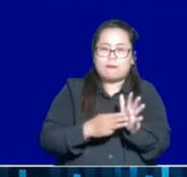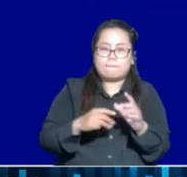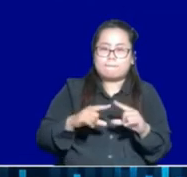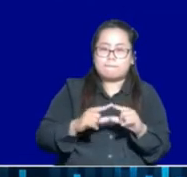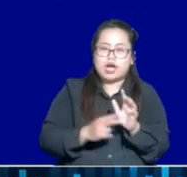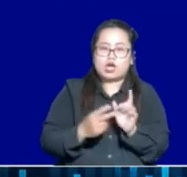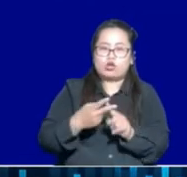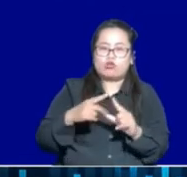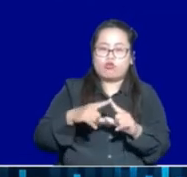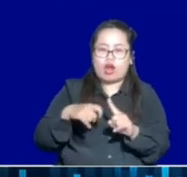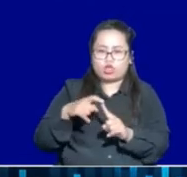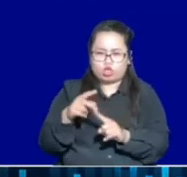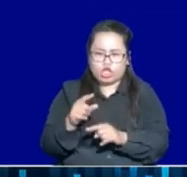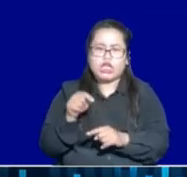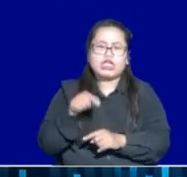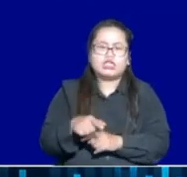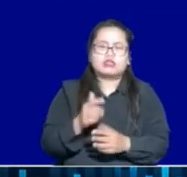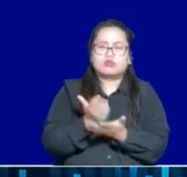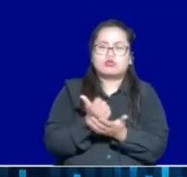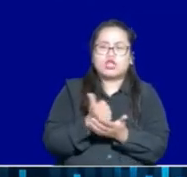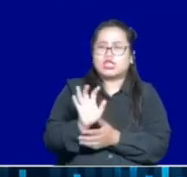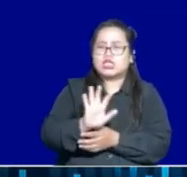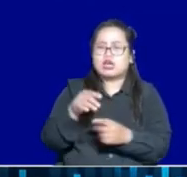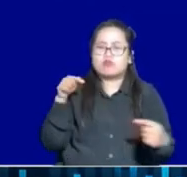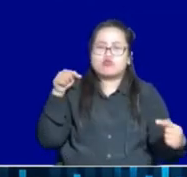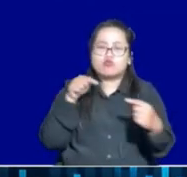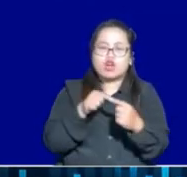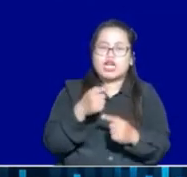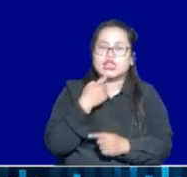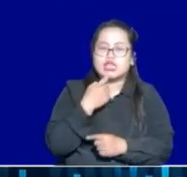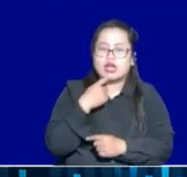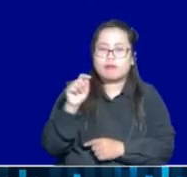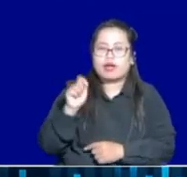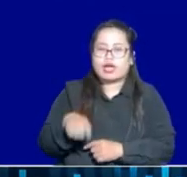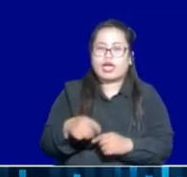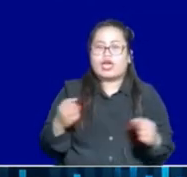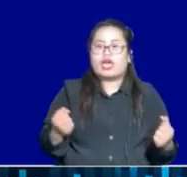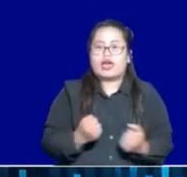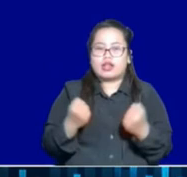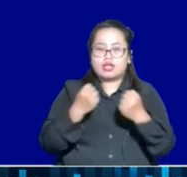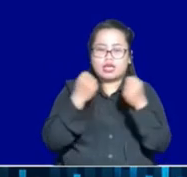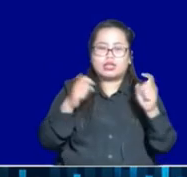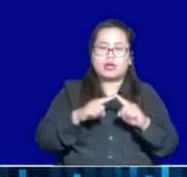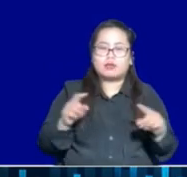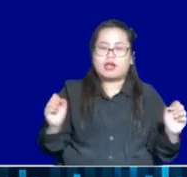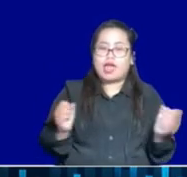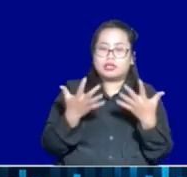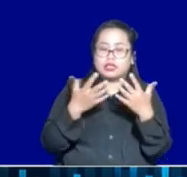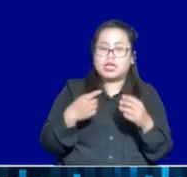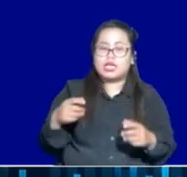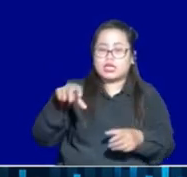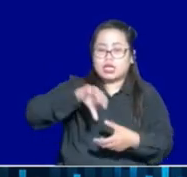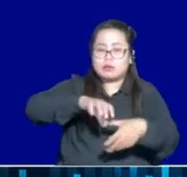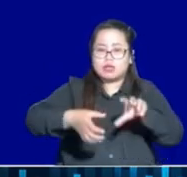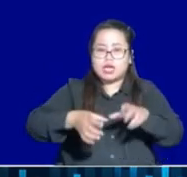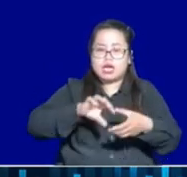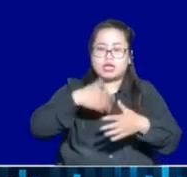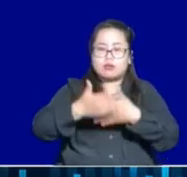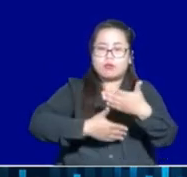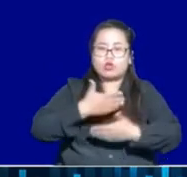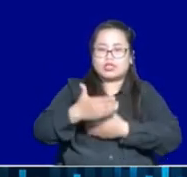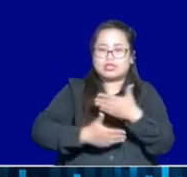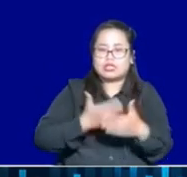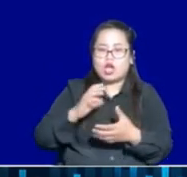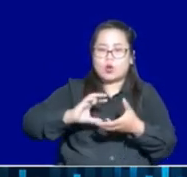are about chemical reactions that happen in the process of manufacturing. And so some of these reactions will need